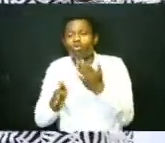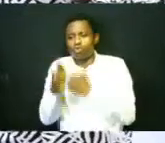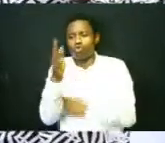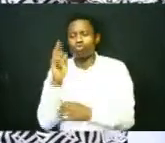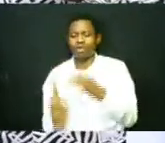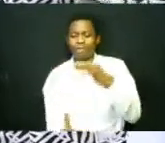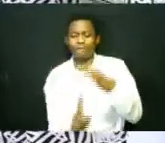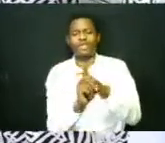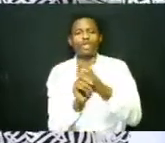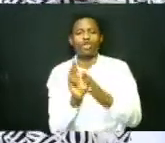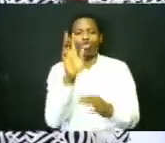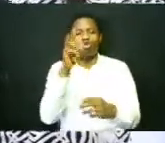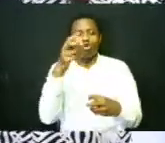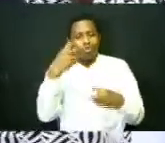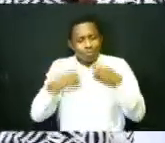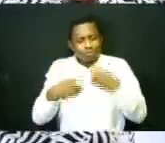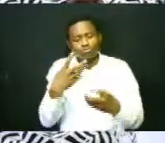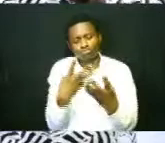Because